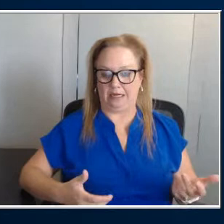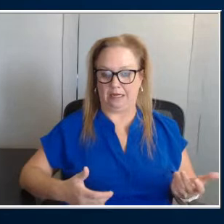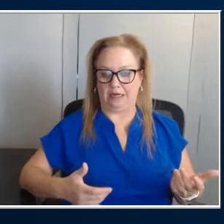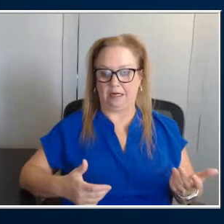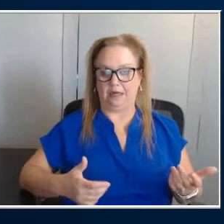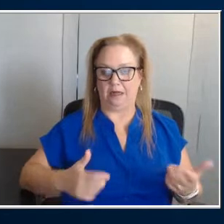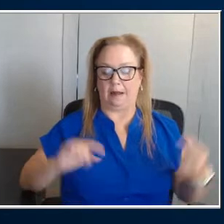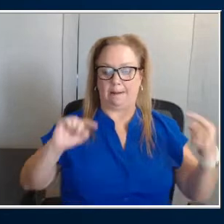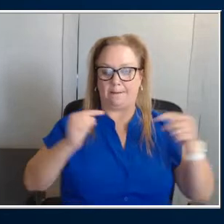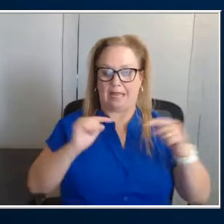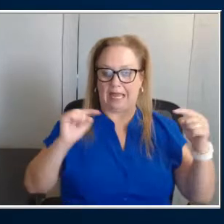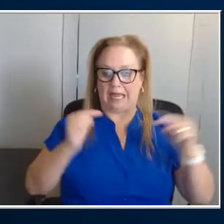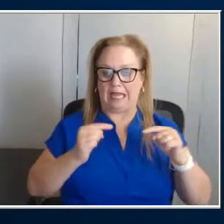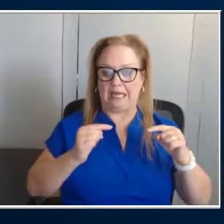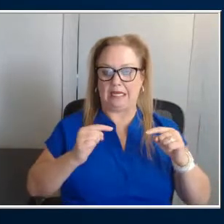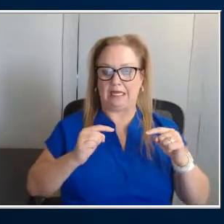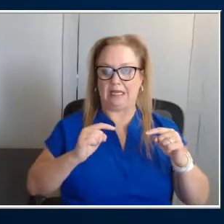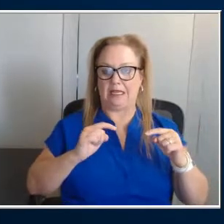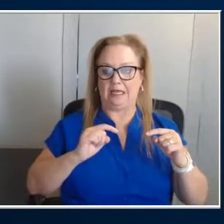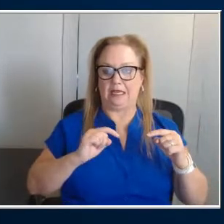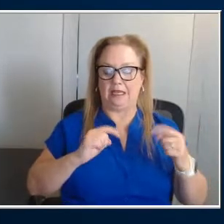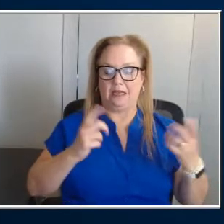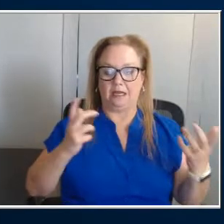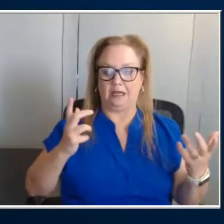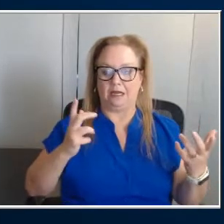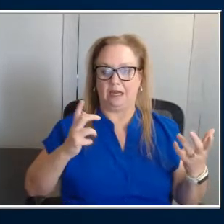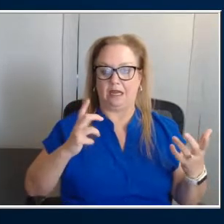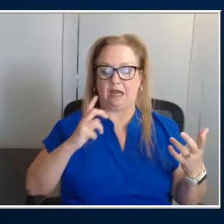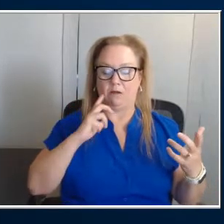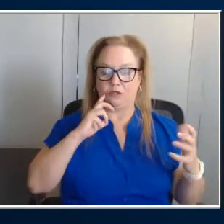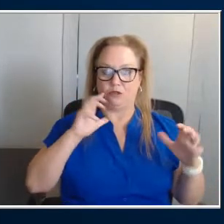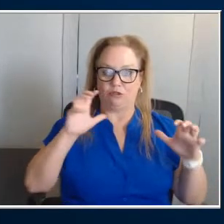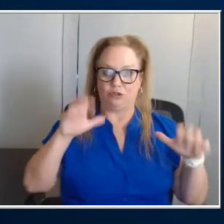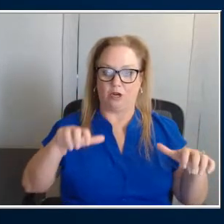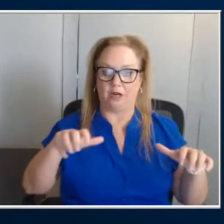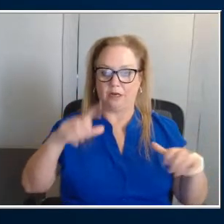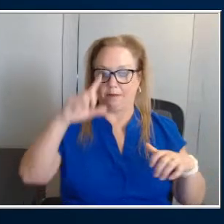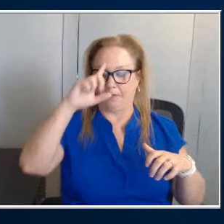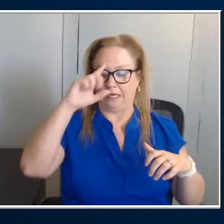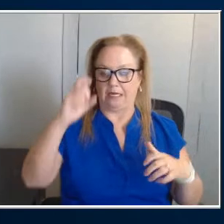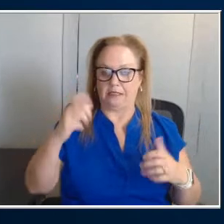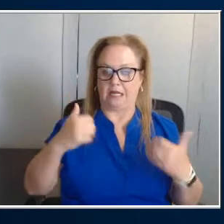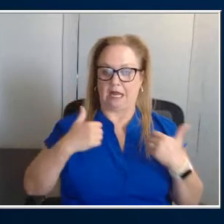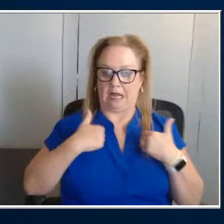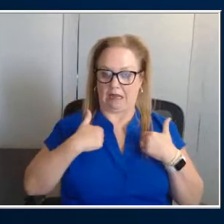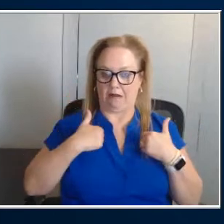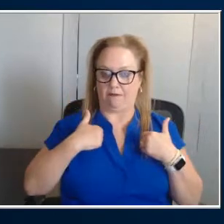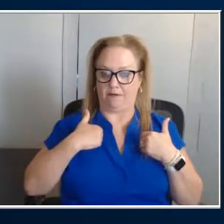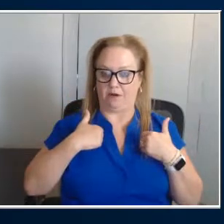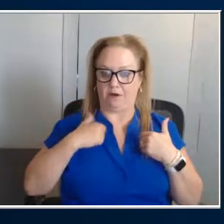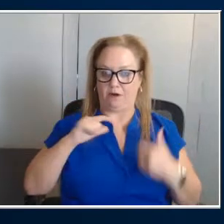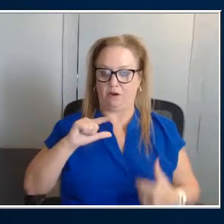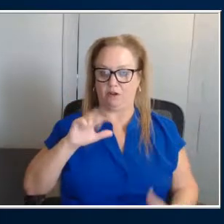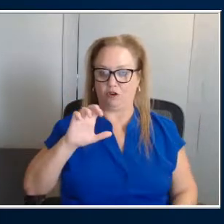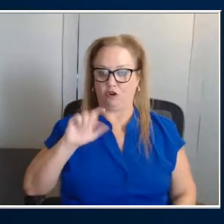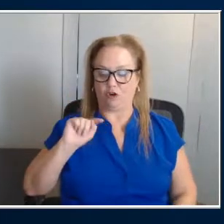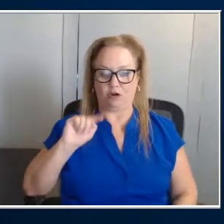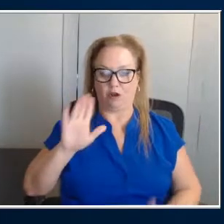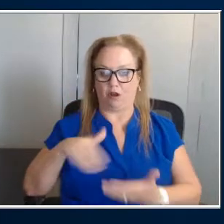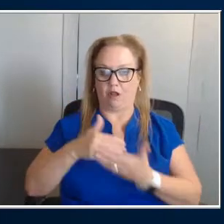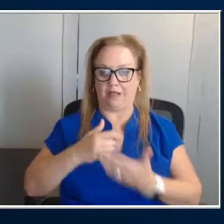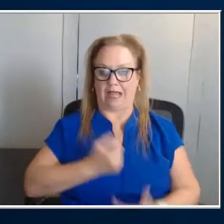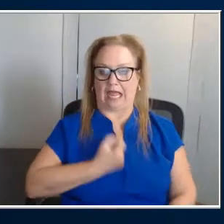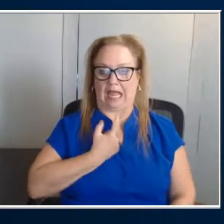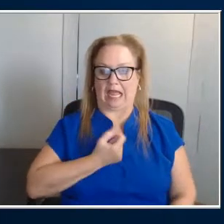Pain. It wasn't until I got chills that I even tested, and I was shocked because I have GERD all the time, acid